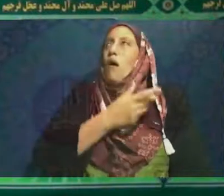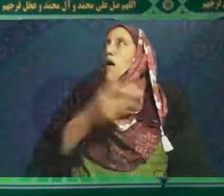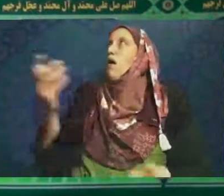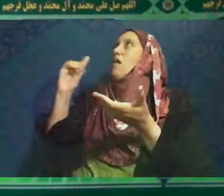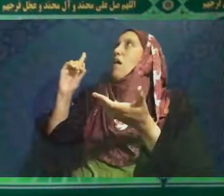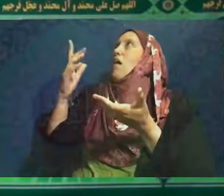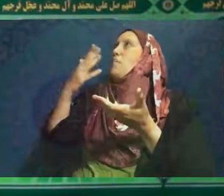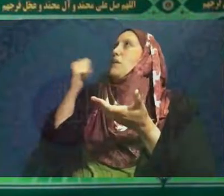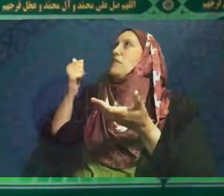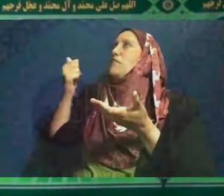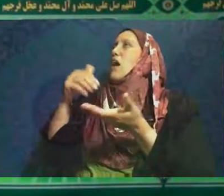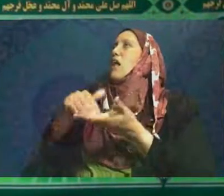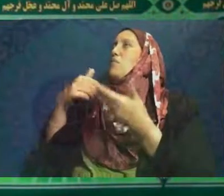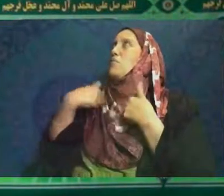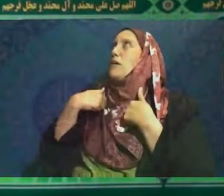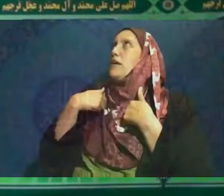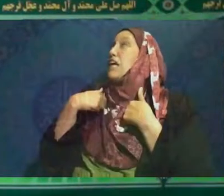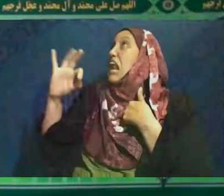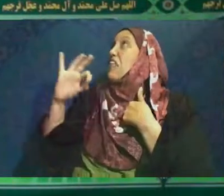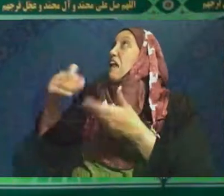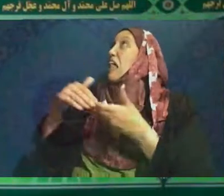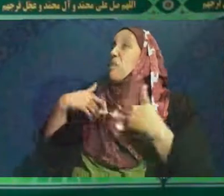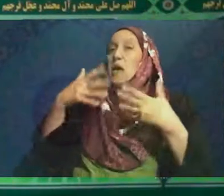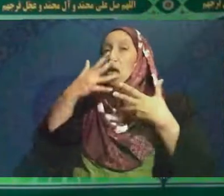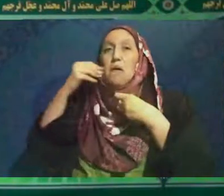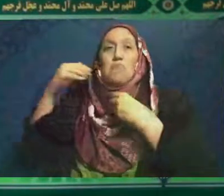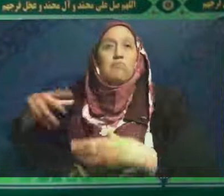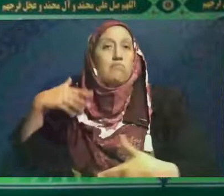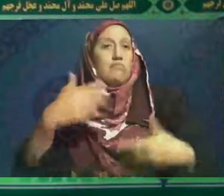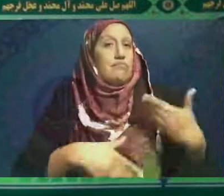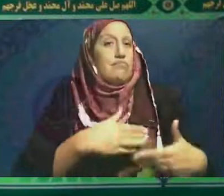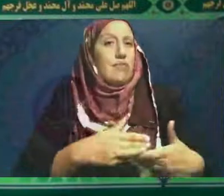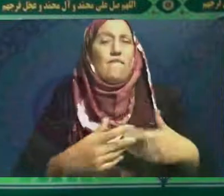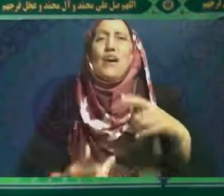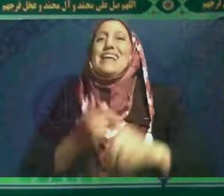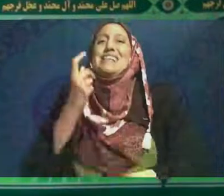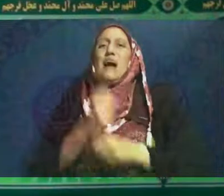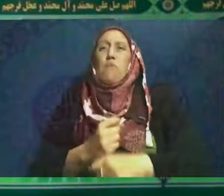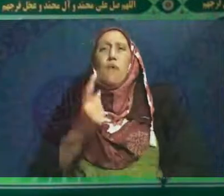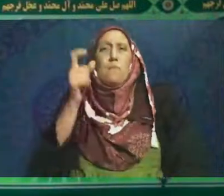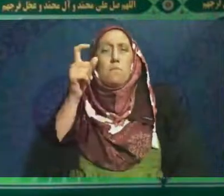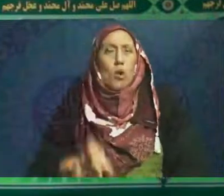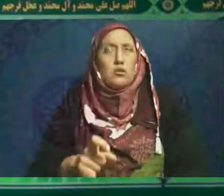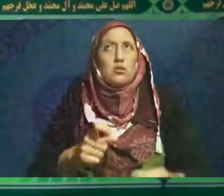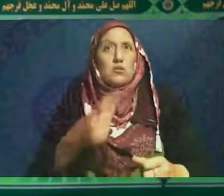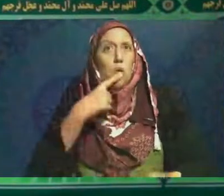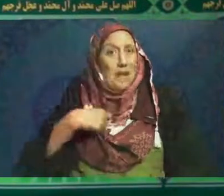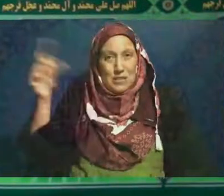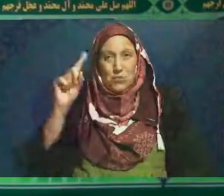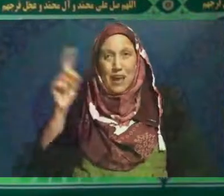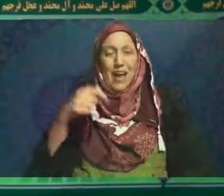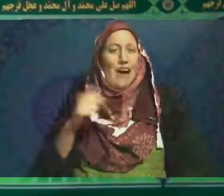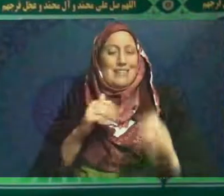days and God didn't give me what I wanted, I stopped it. So, what kind of relation is this with God?